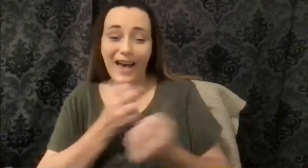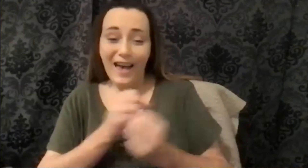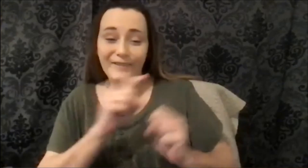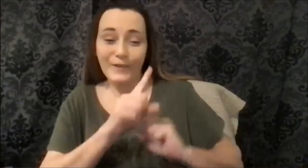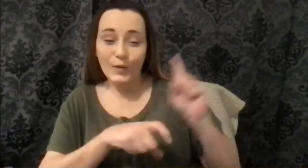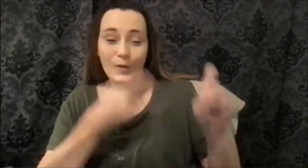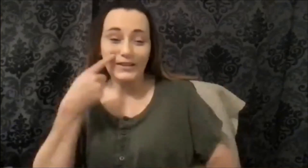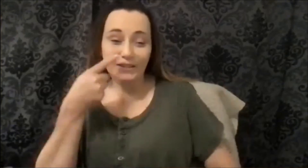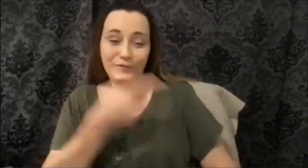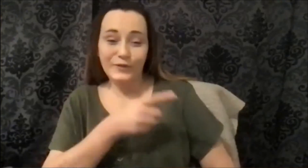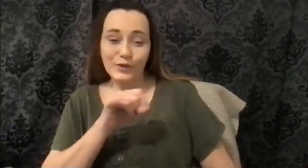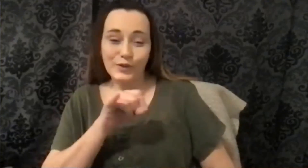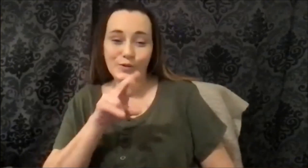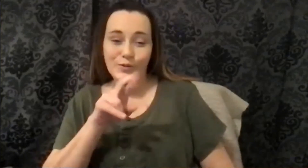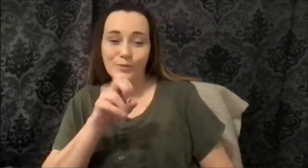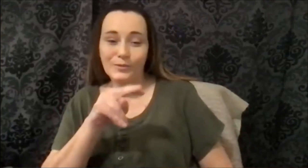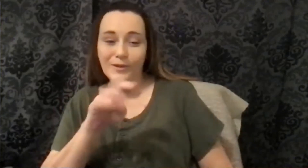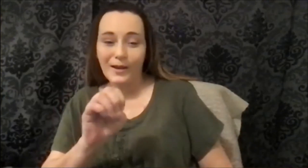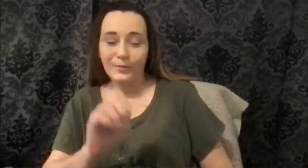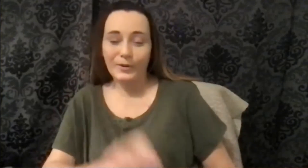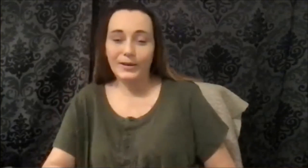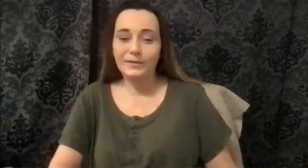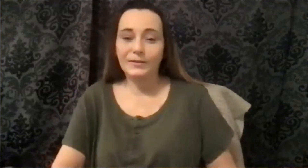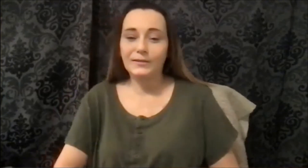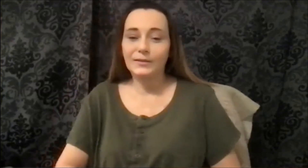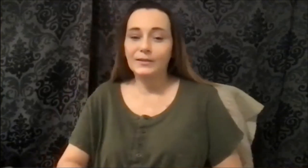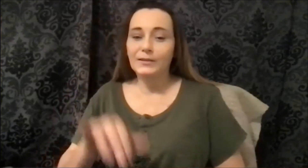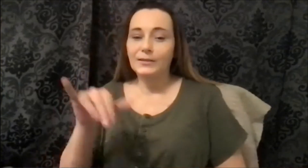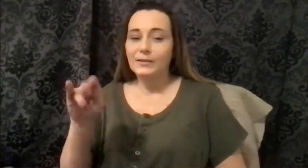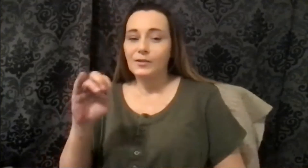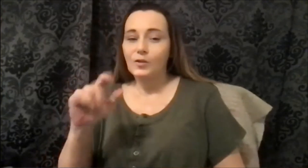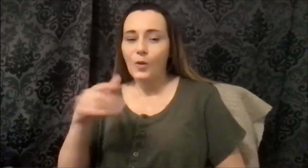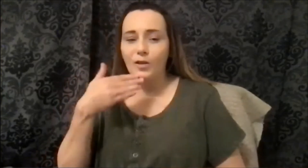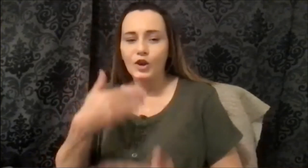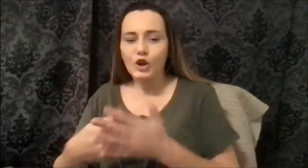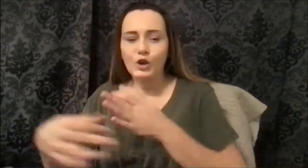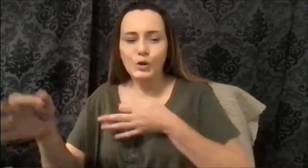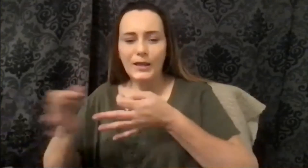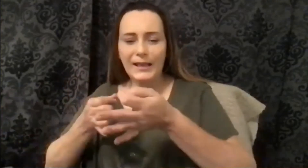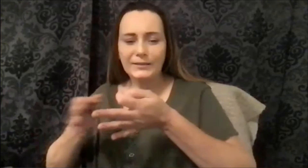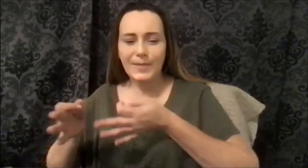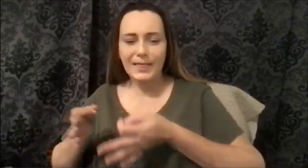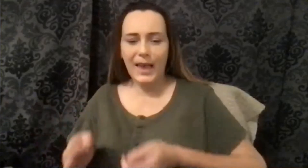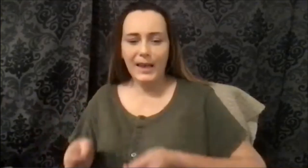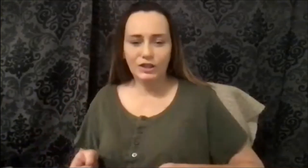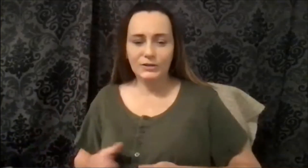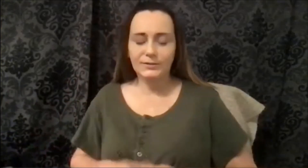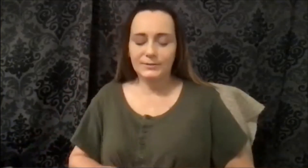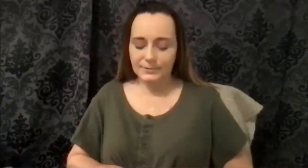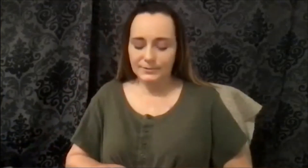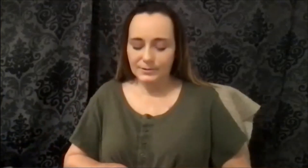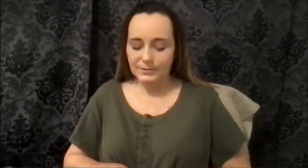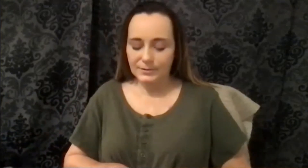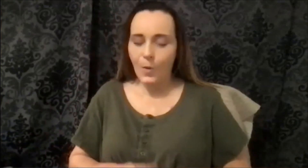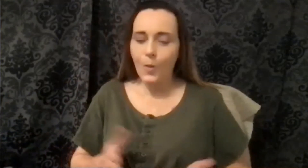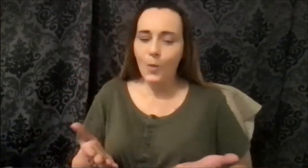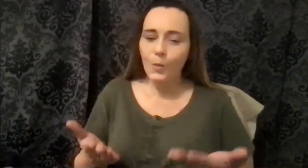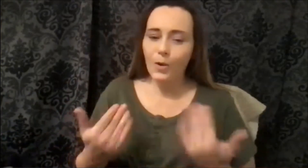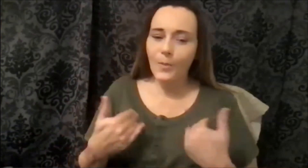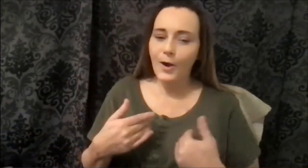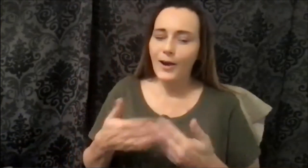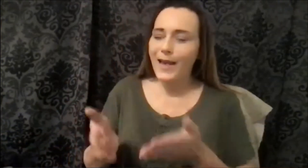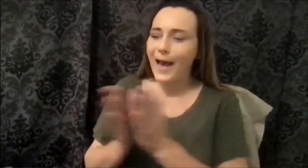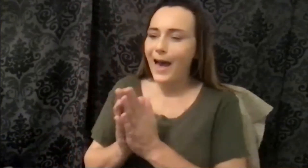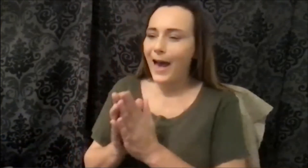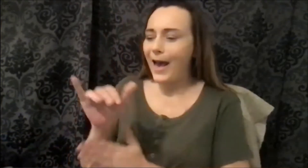good explanation. I can come up with some. Oh, come on, you guys. Come on, ask you all some hard questions